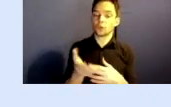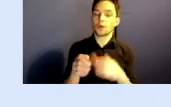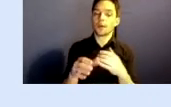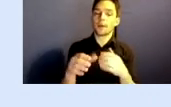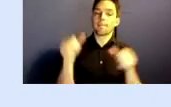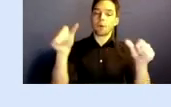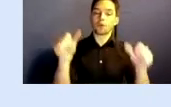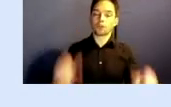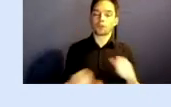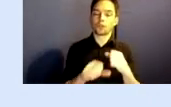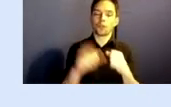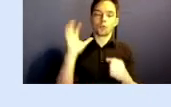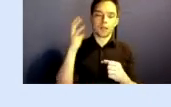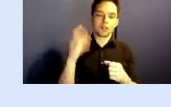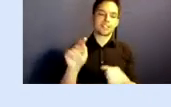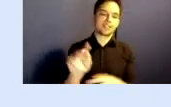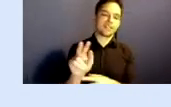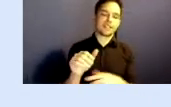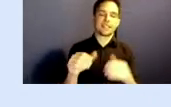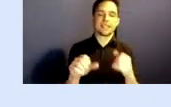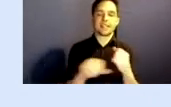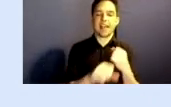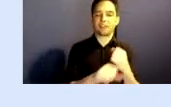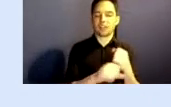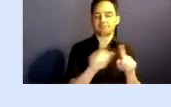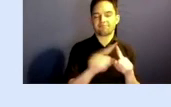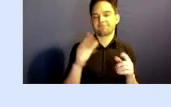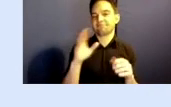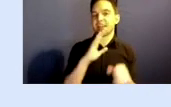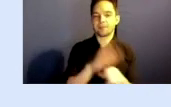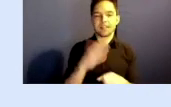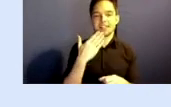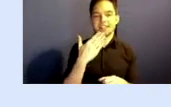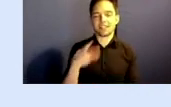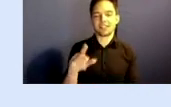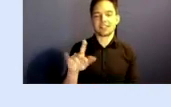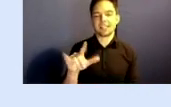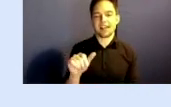TV advertisements, absolutely. Thank you, Akila.